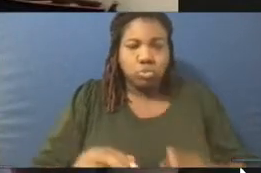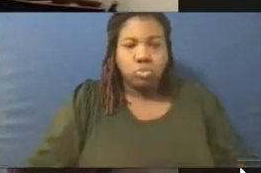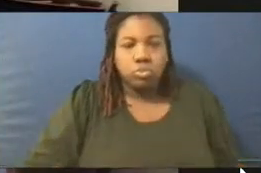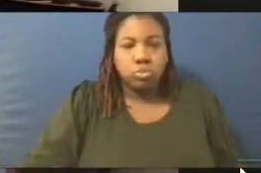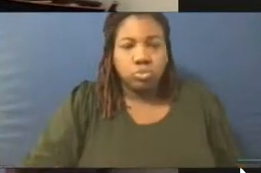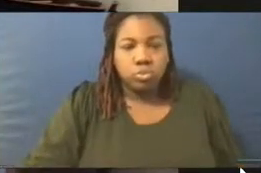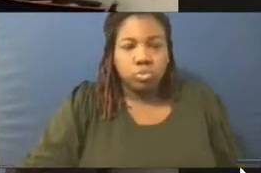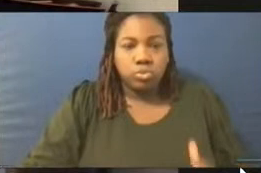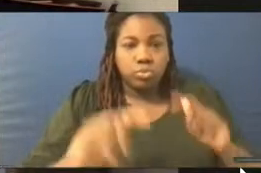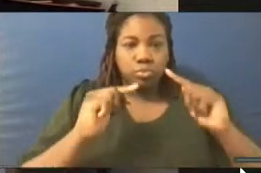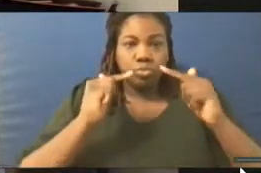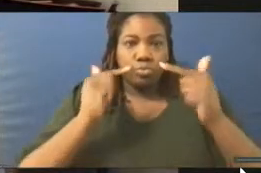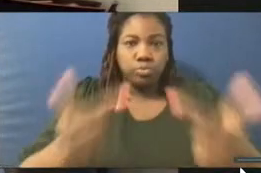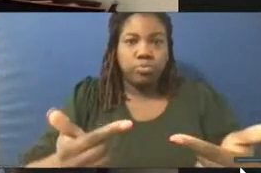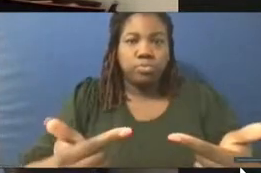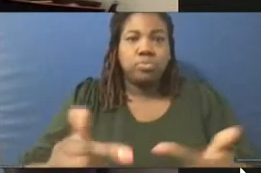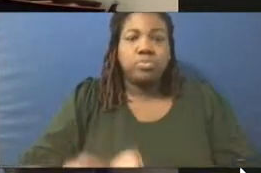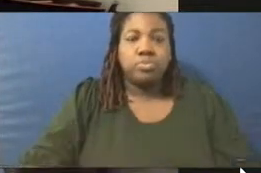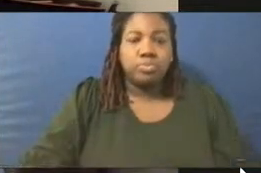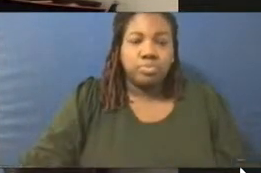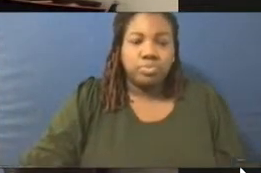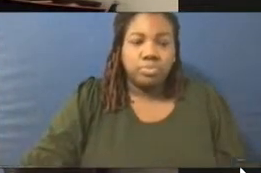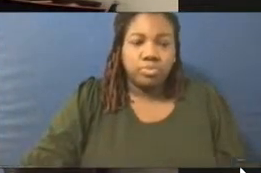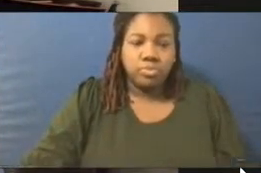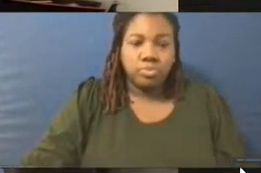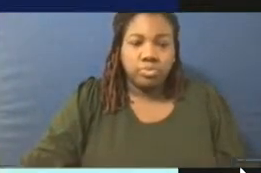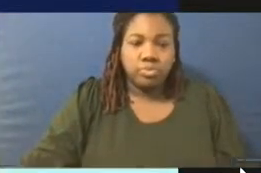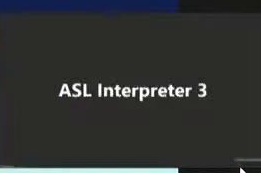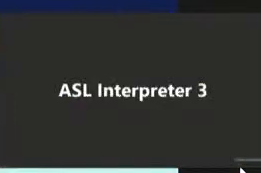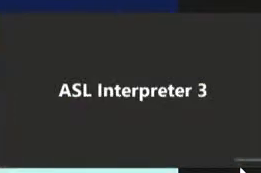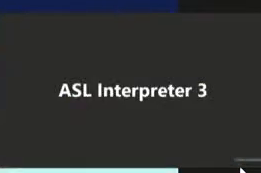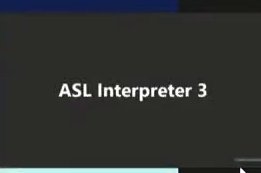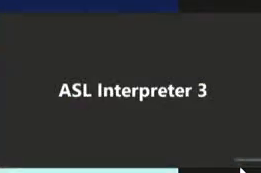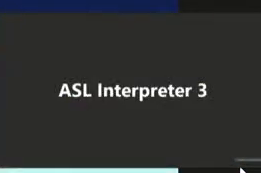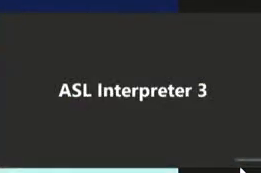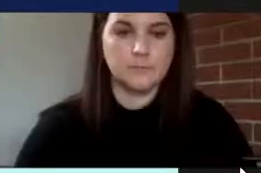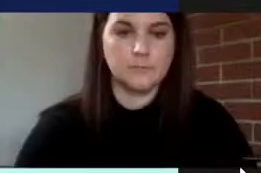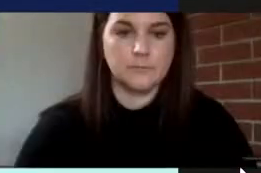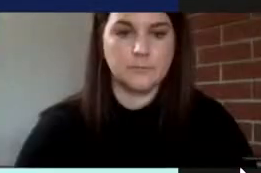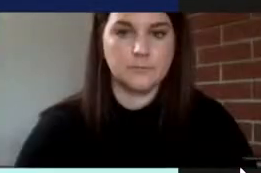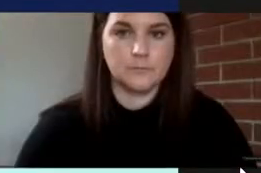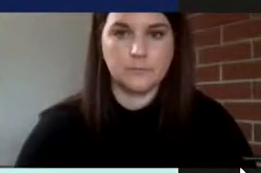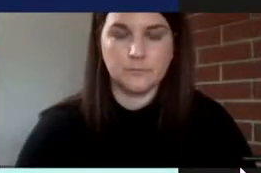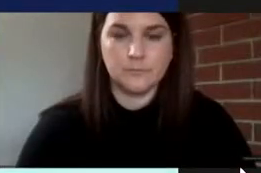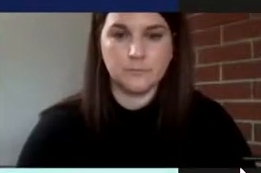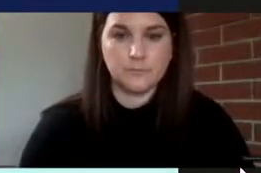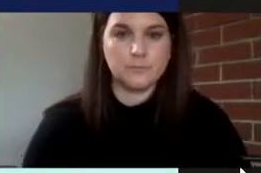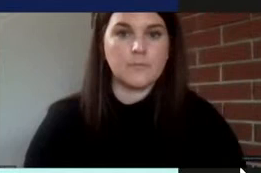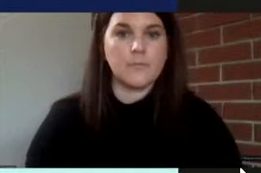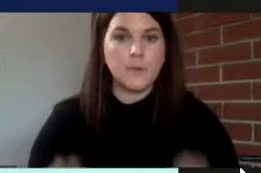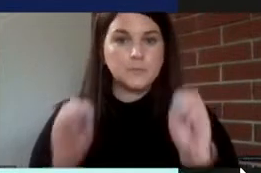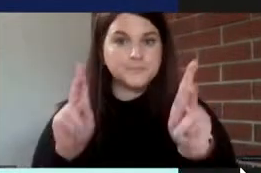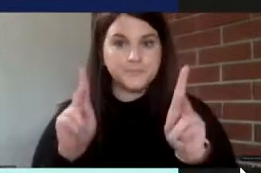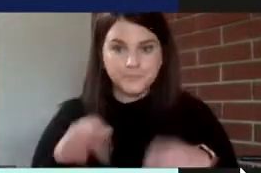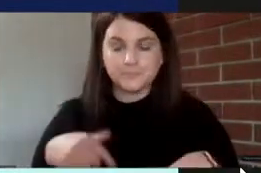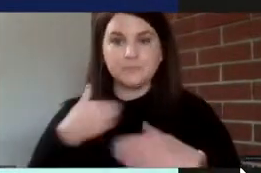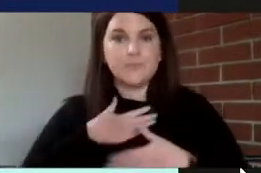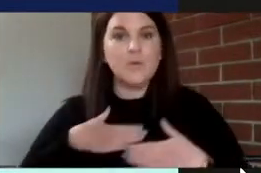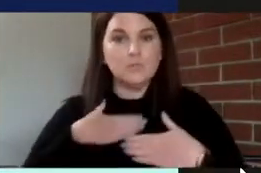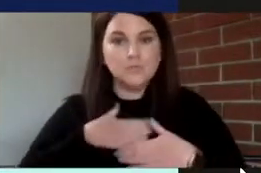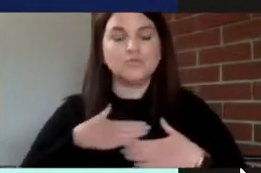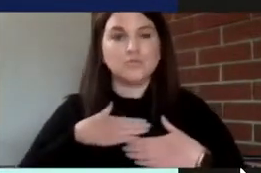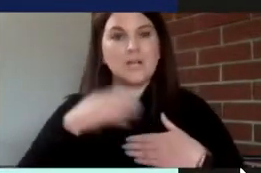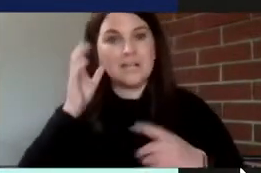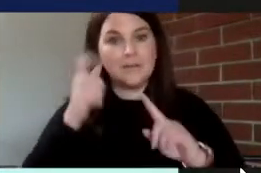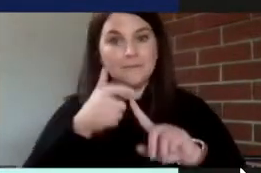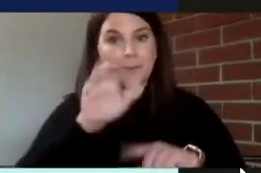Thank you so much, Chair Putnam. Very much appreciated. We'll begin with the members of your subcommittee. I